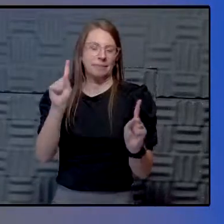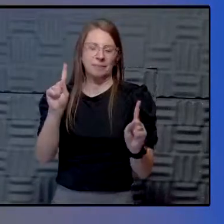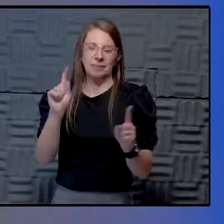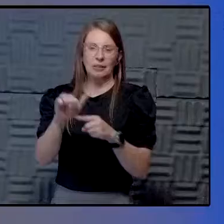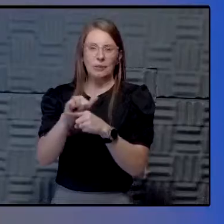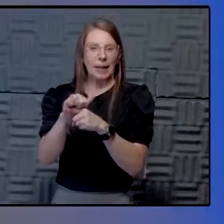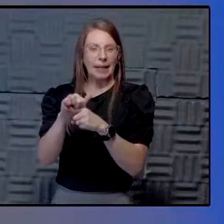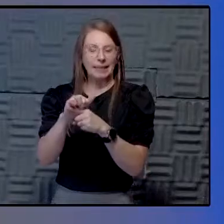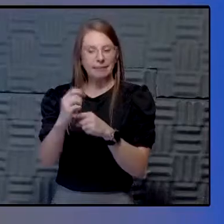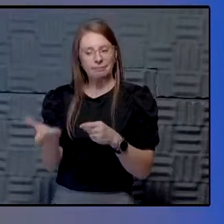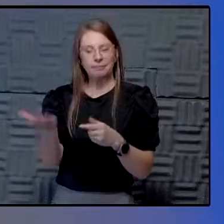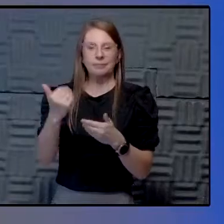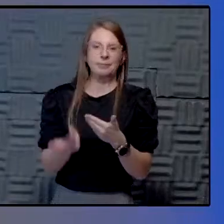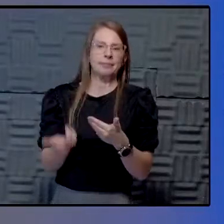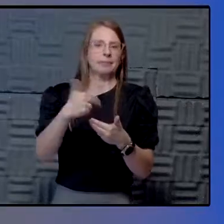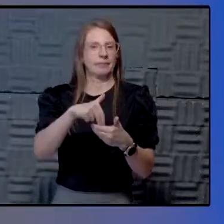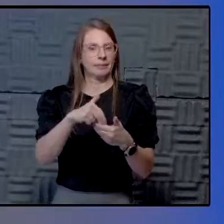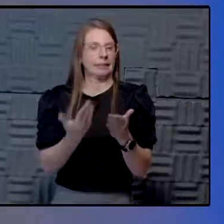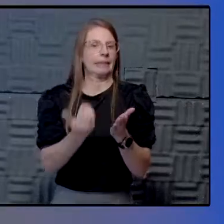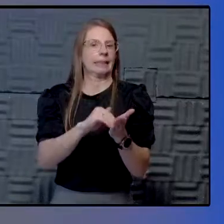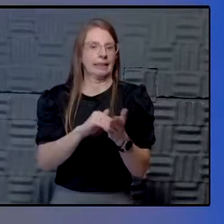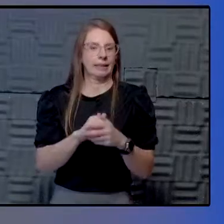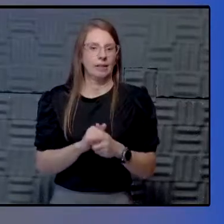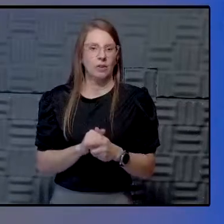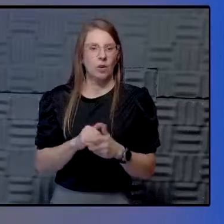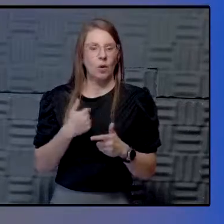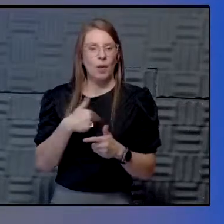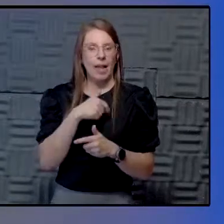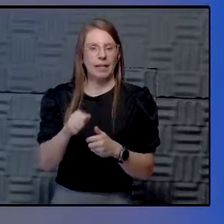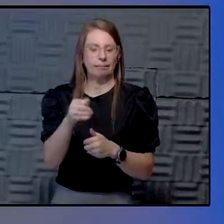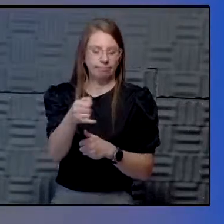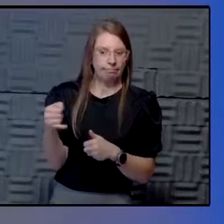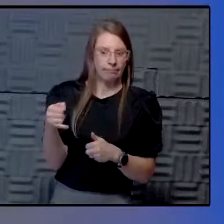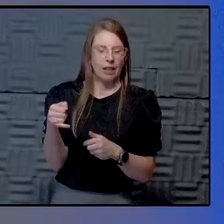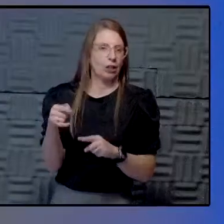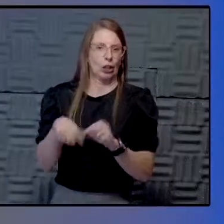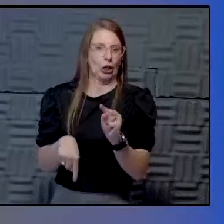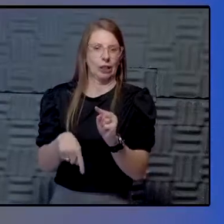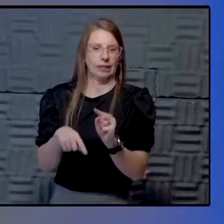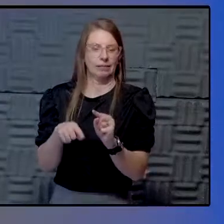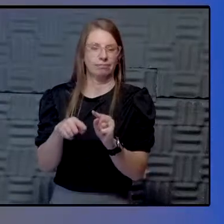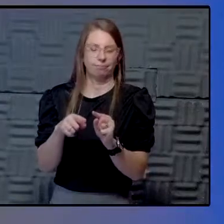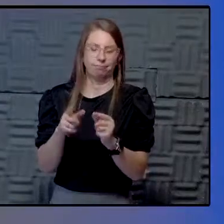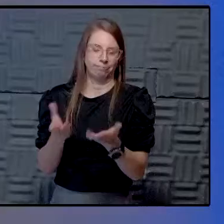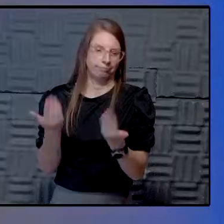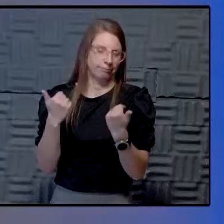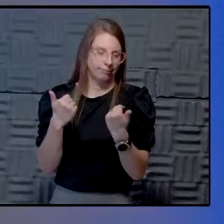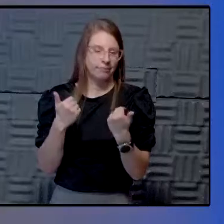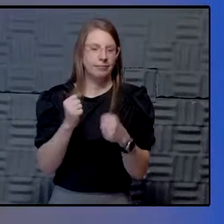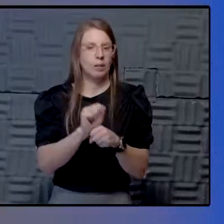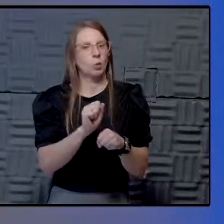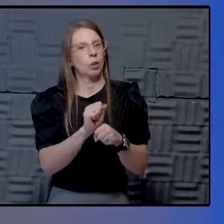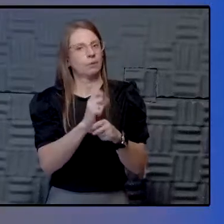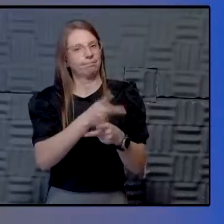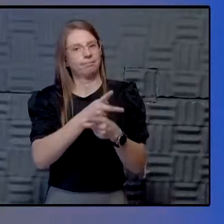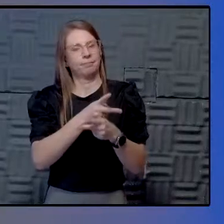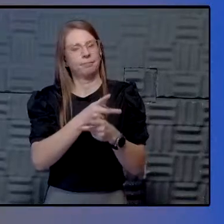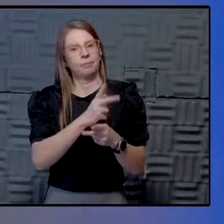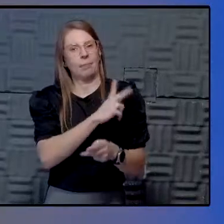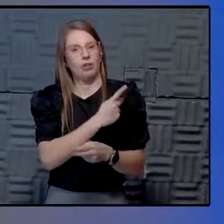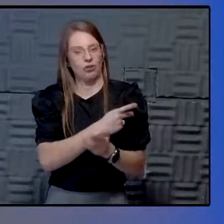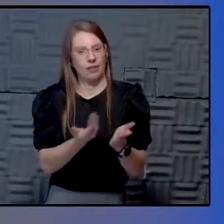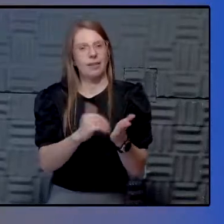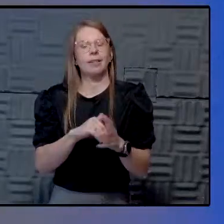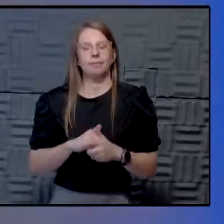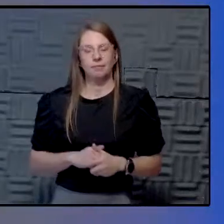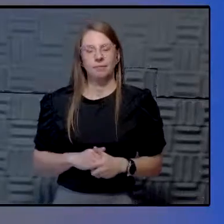trainees, we had to hold them back, if you will, but we couldn't. And so that was the right thing to get them back taking care of patients. You and bet.